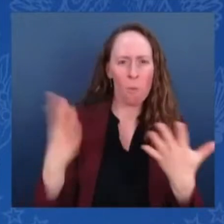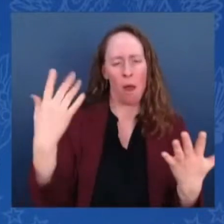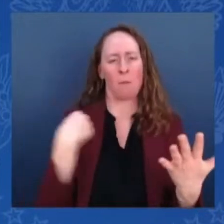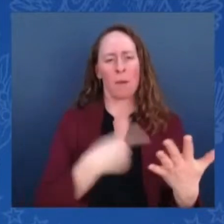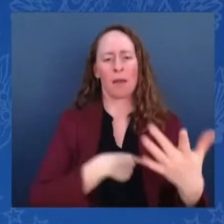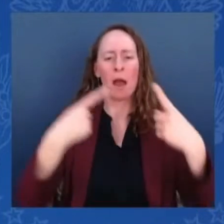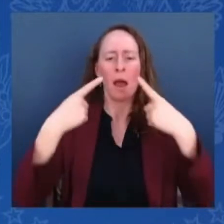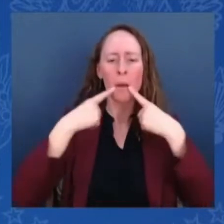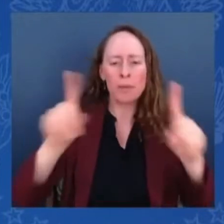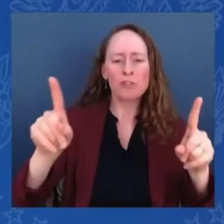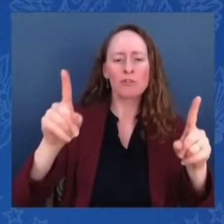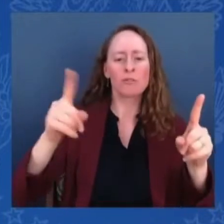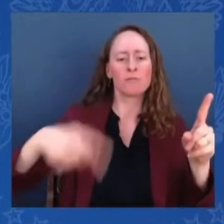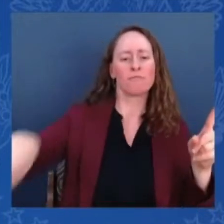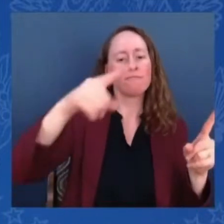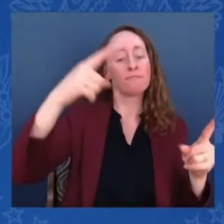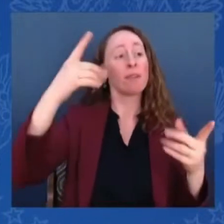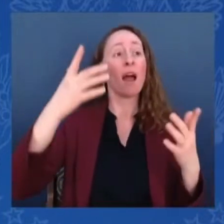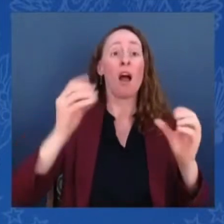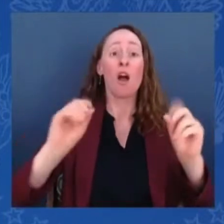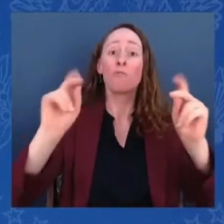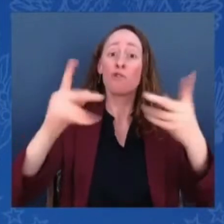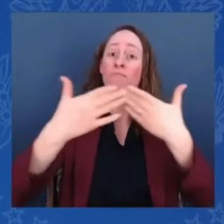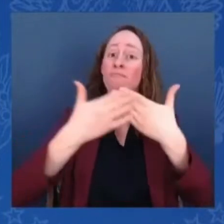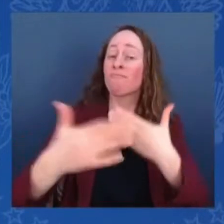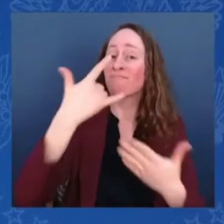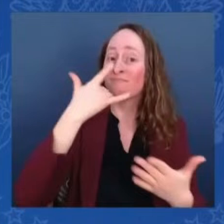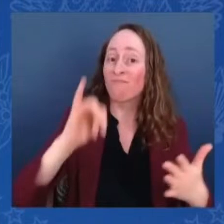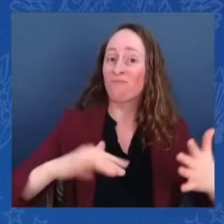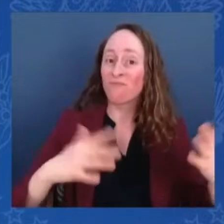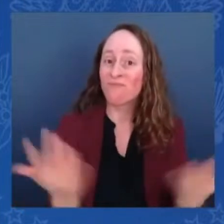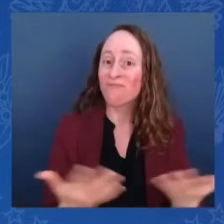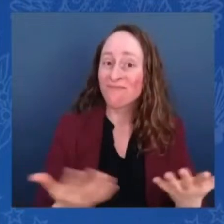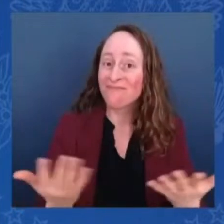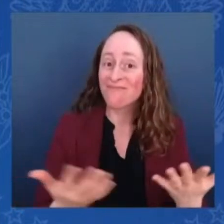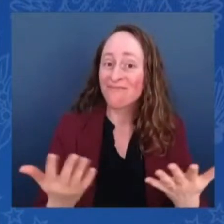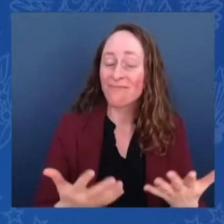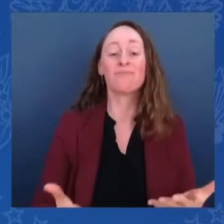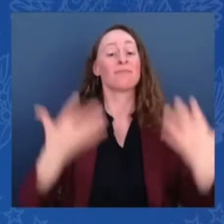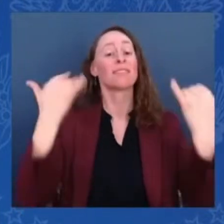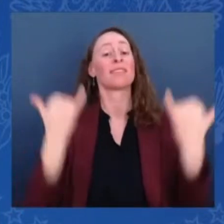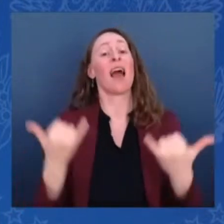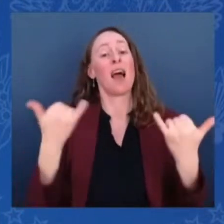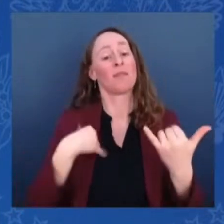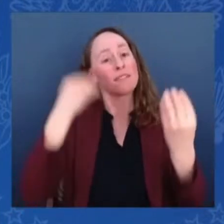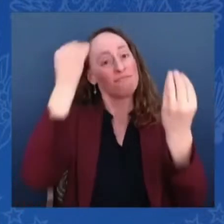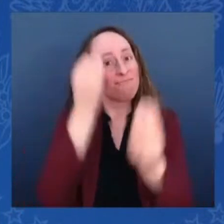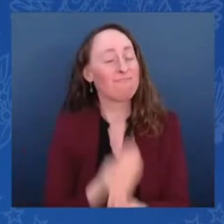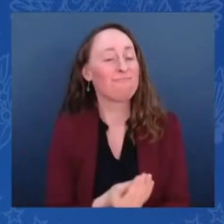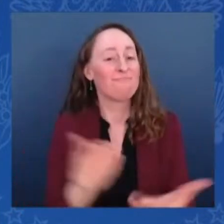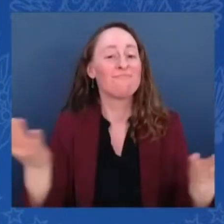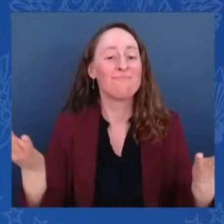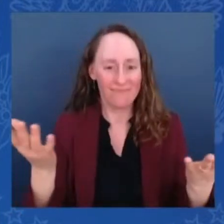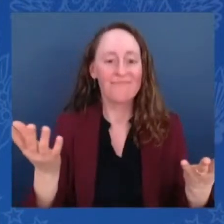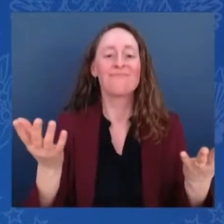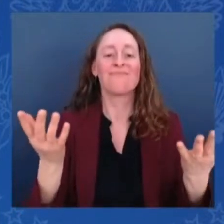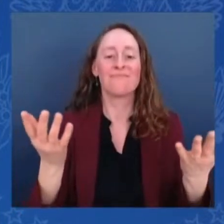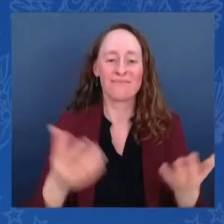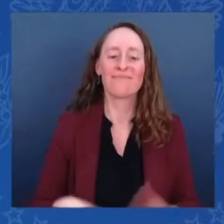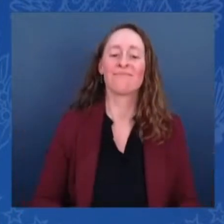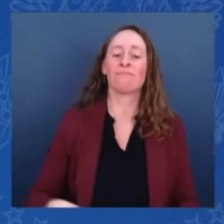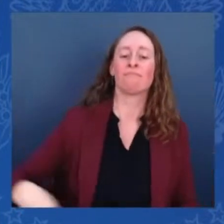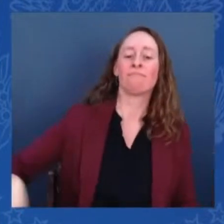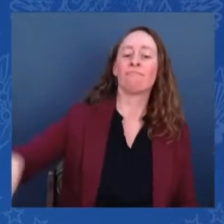forward. Today, I can report to the American people, our sources of national power